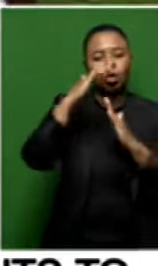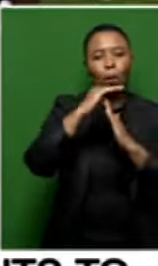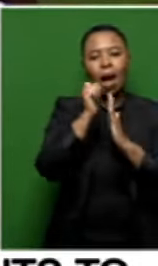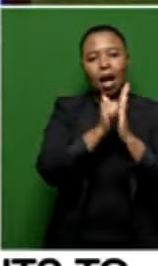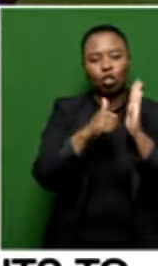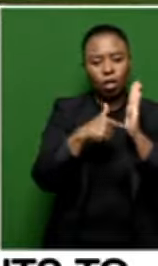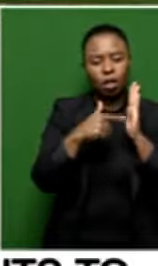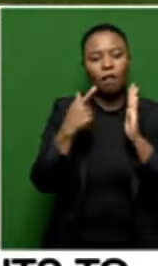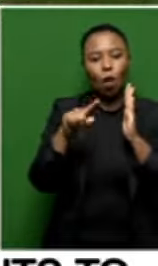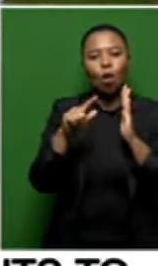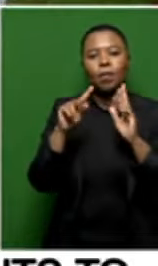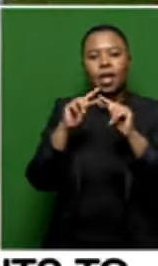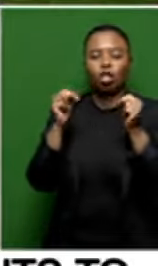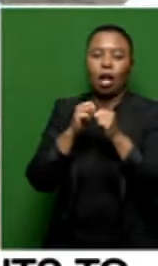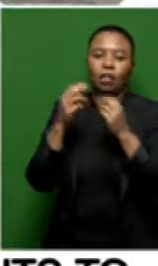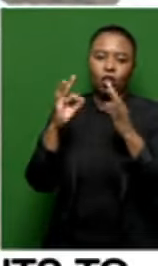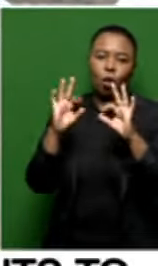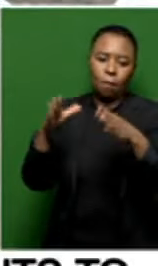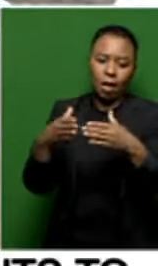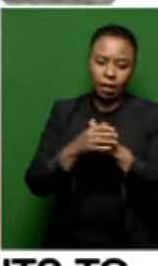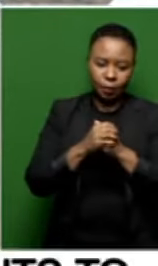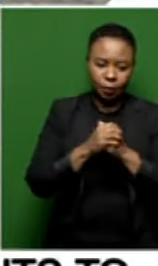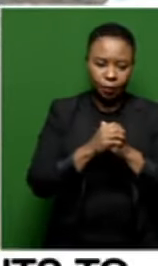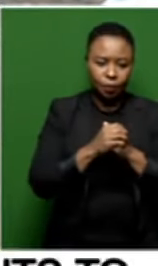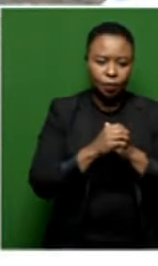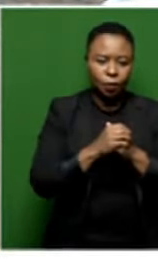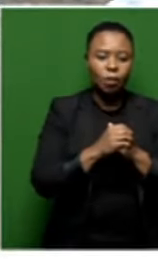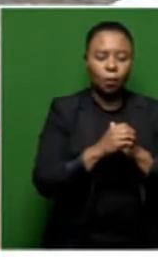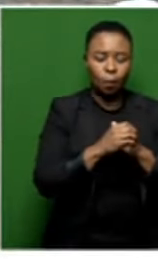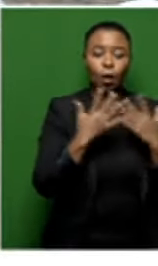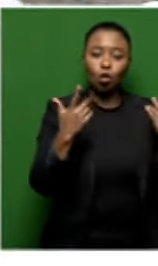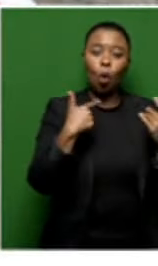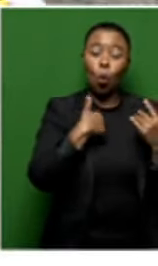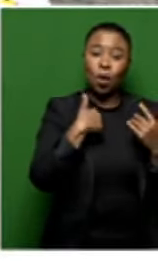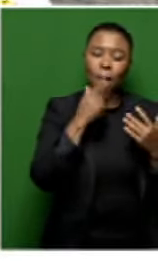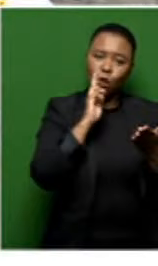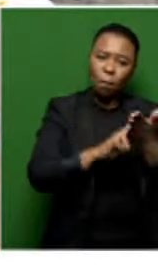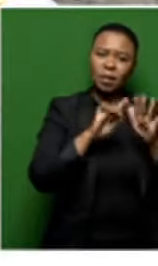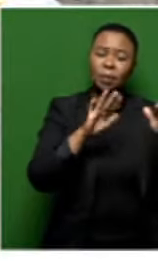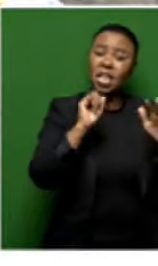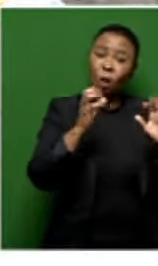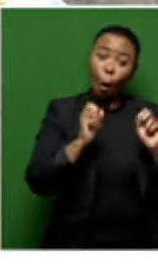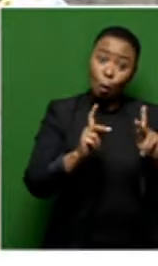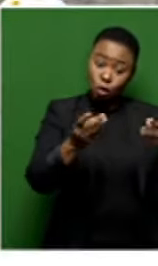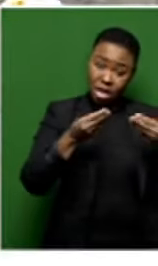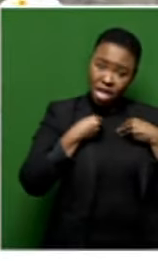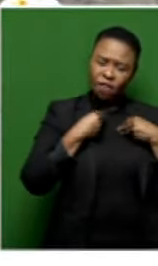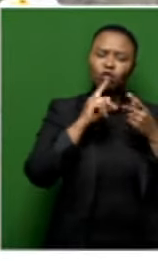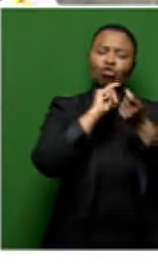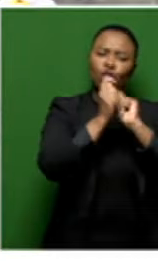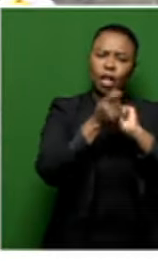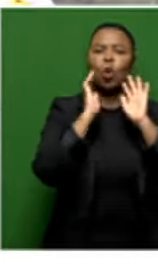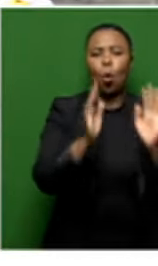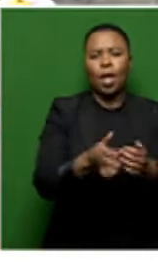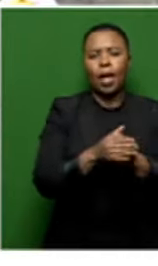National Freedom Party. We are promising the people of South Africa, in particular of this ward, that should they give us the opportunity, they will see change. We want them to see a difference